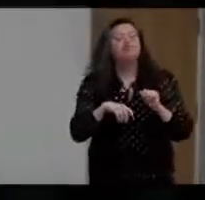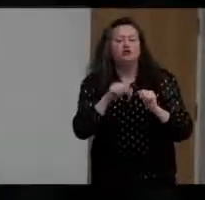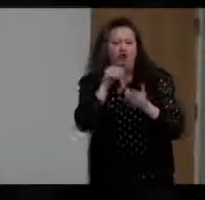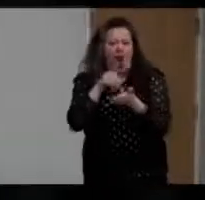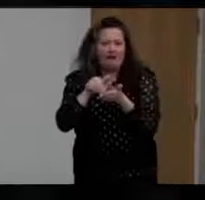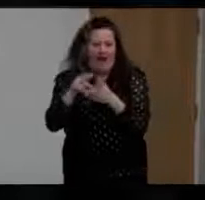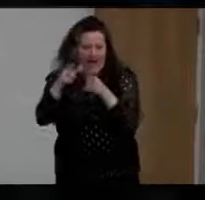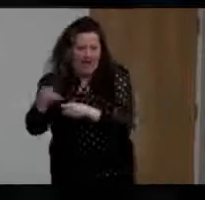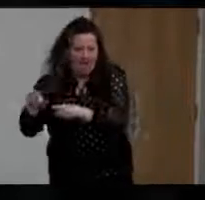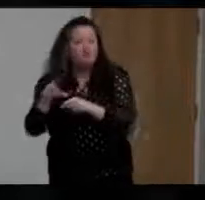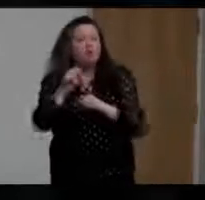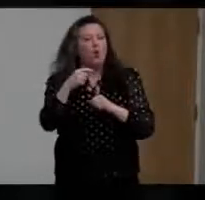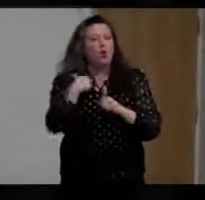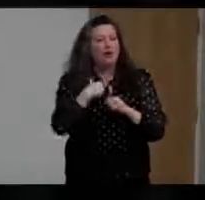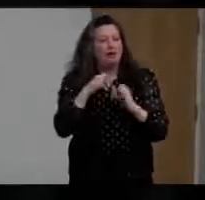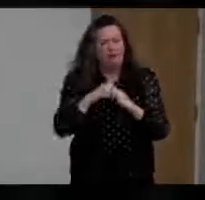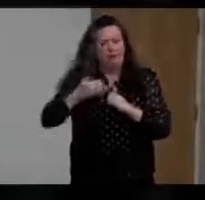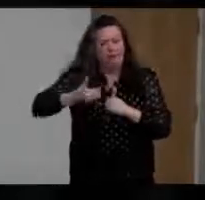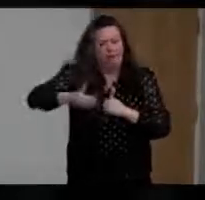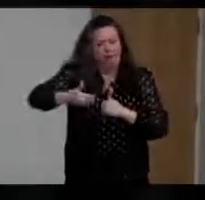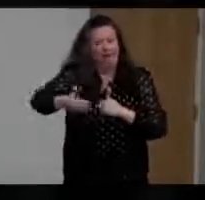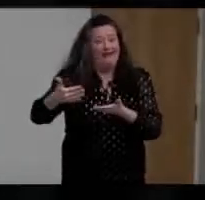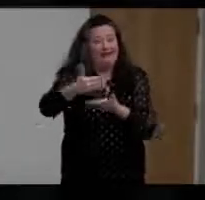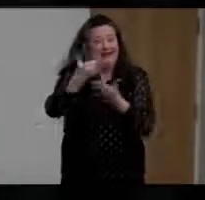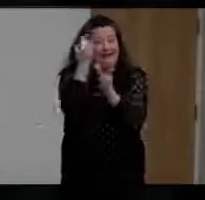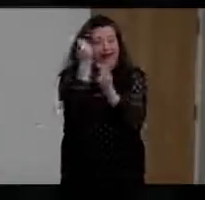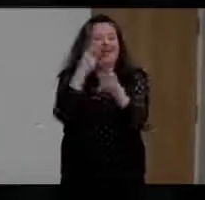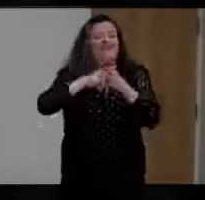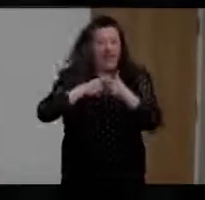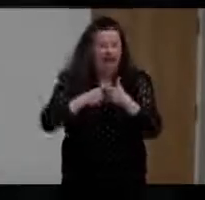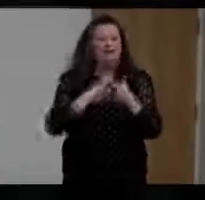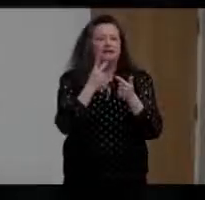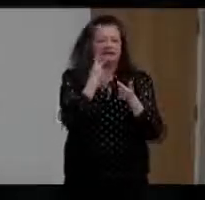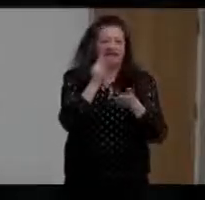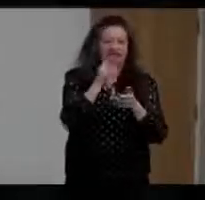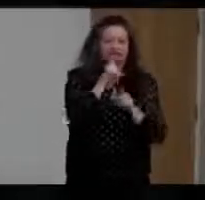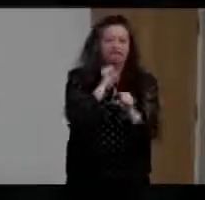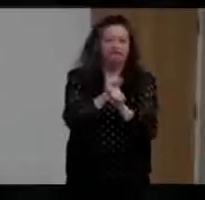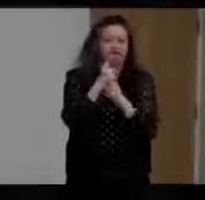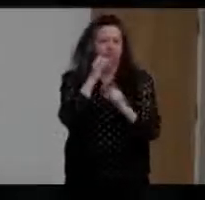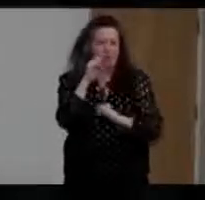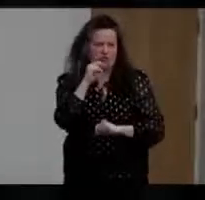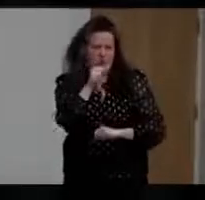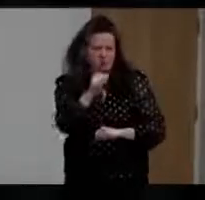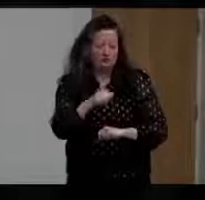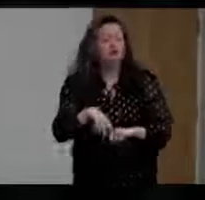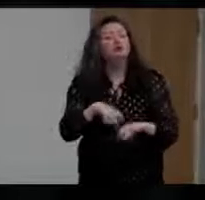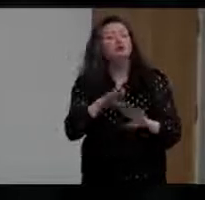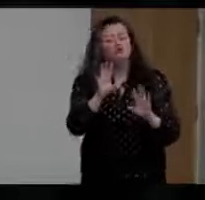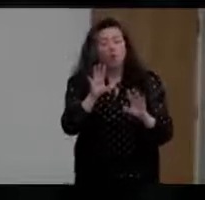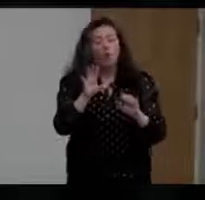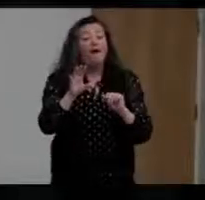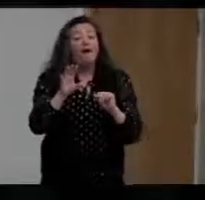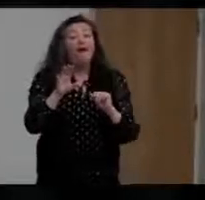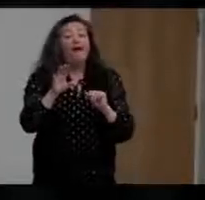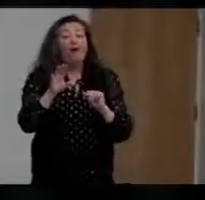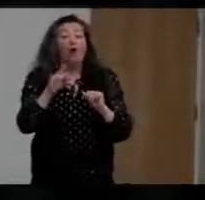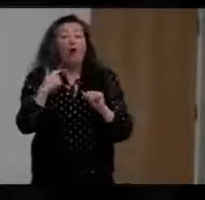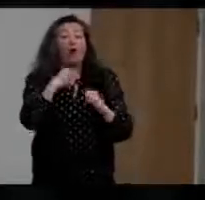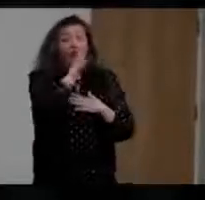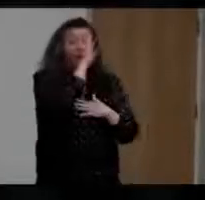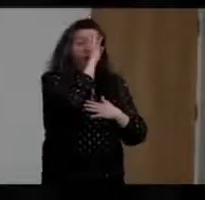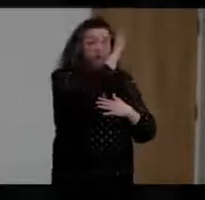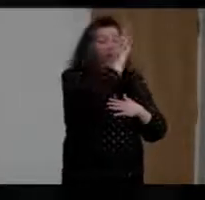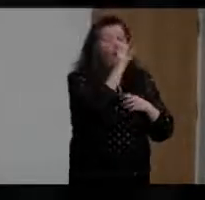prove that it was actually working. So it's not, you just throw the problem over the fence, the answer comes back, and you immediately flip it on and start making life and